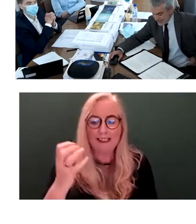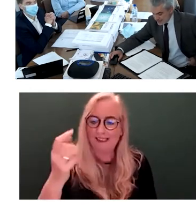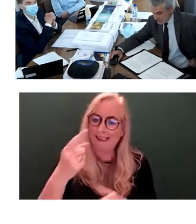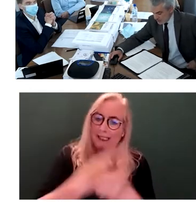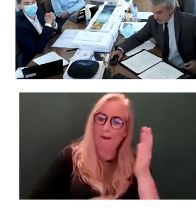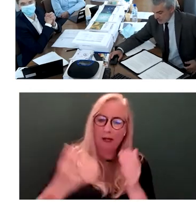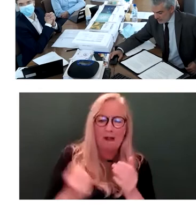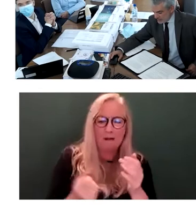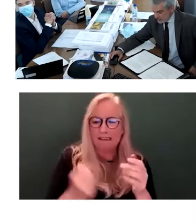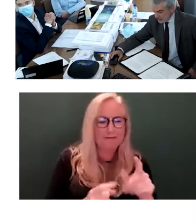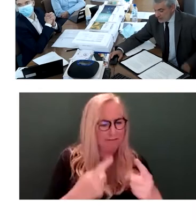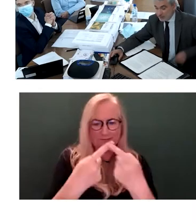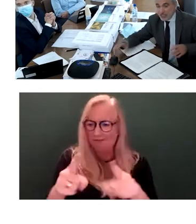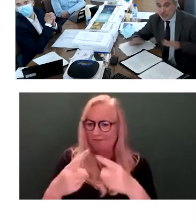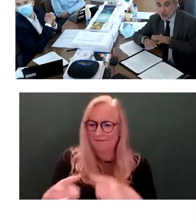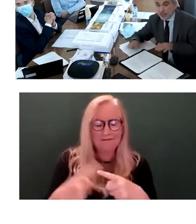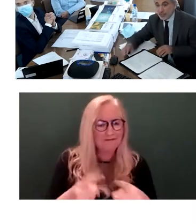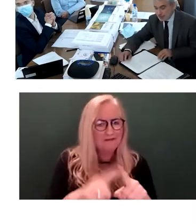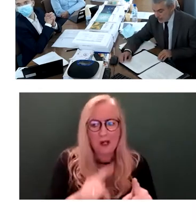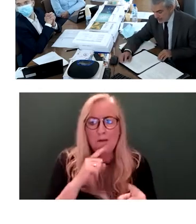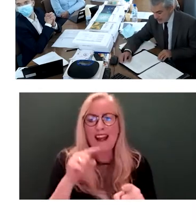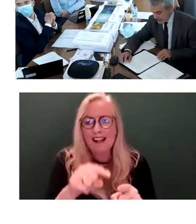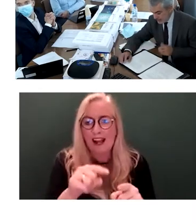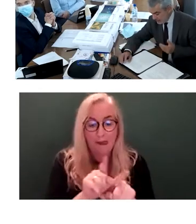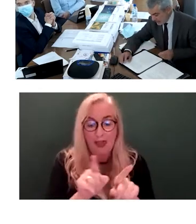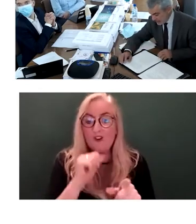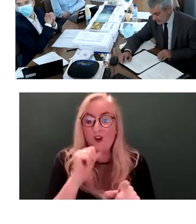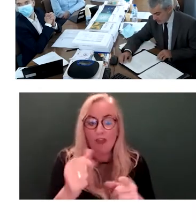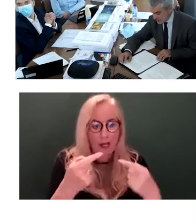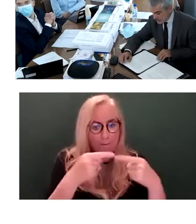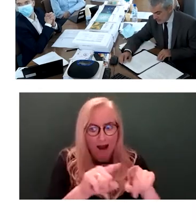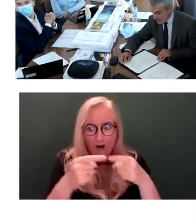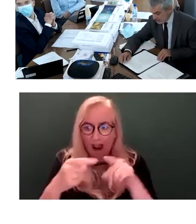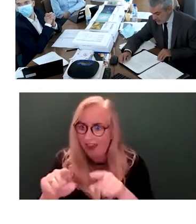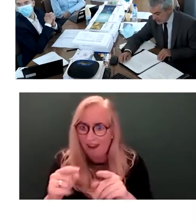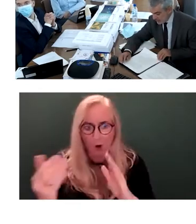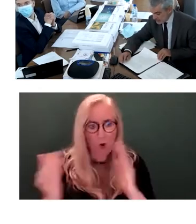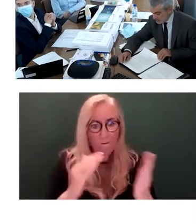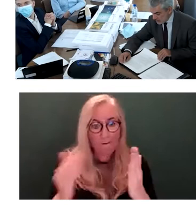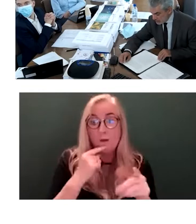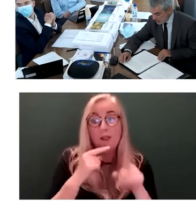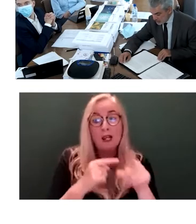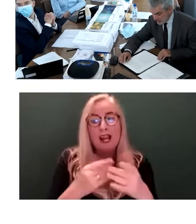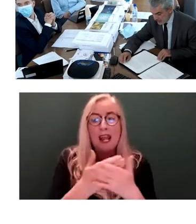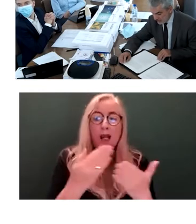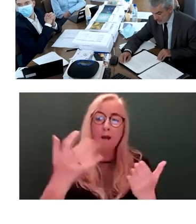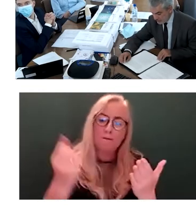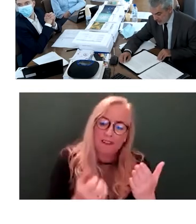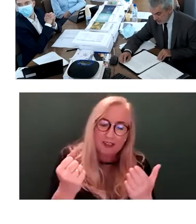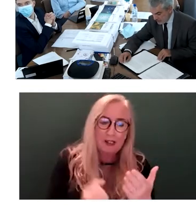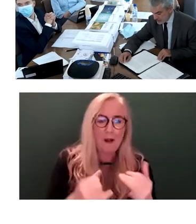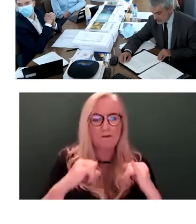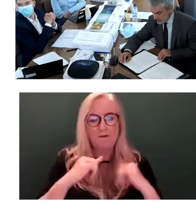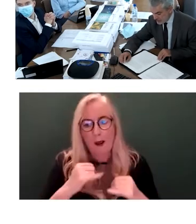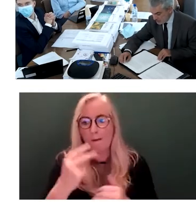with many disability benefit being working in parallel. The invalidity pension, disability allowance, partial capacity benefit,